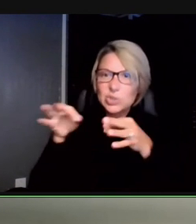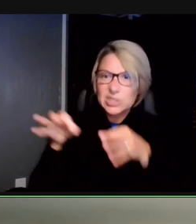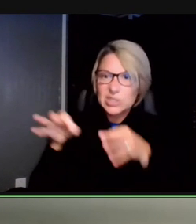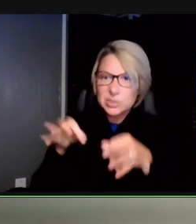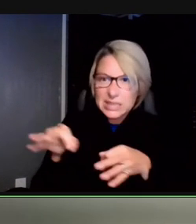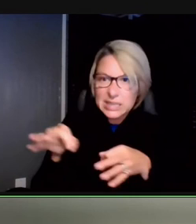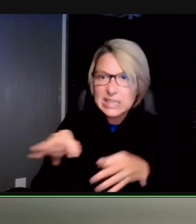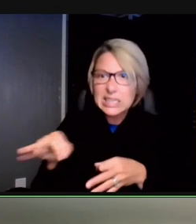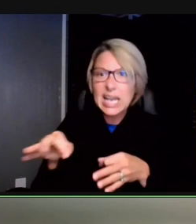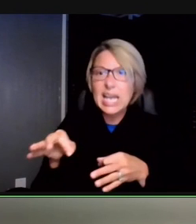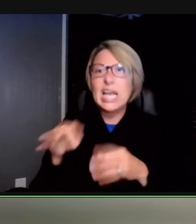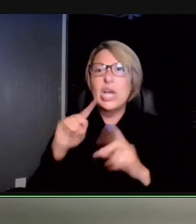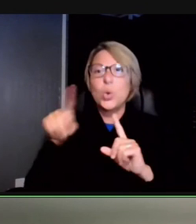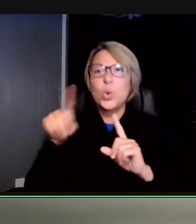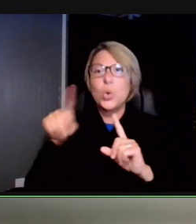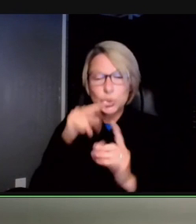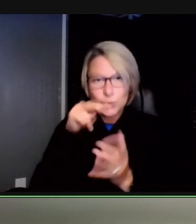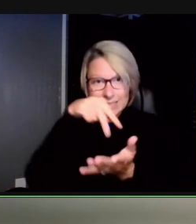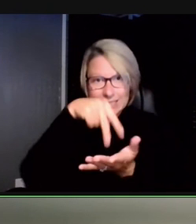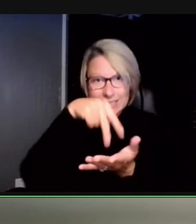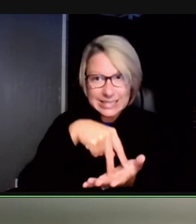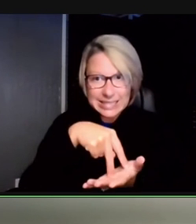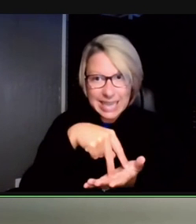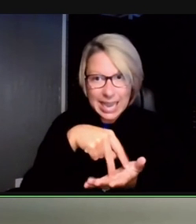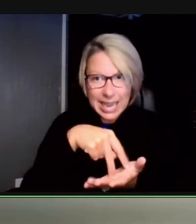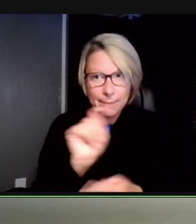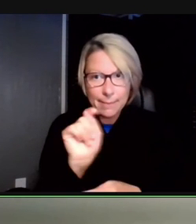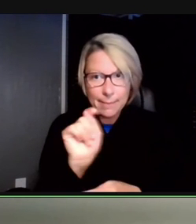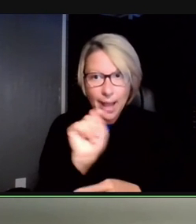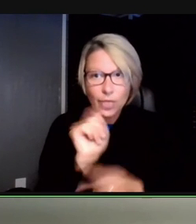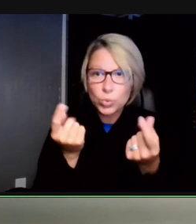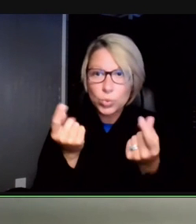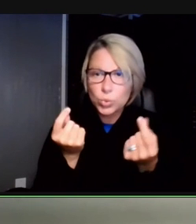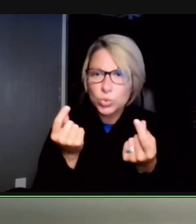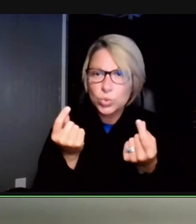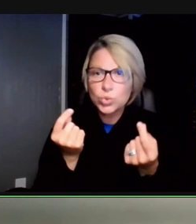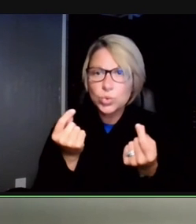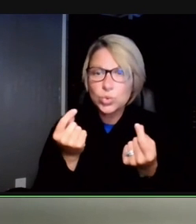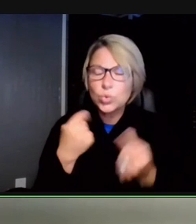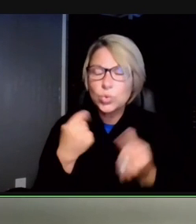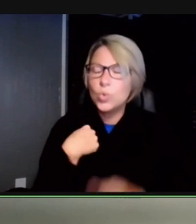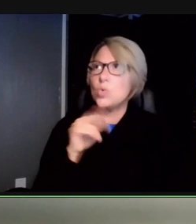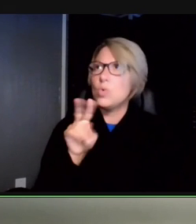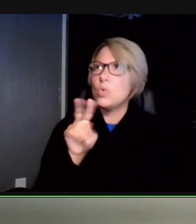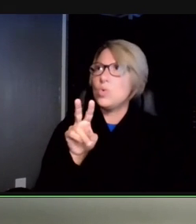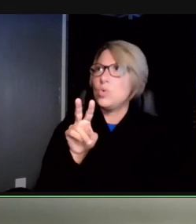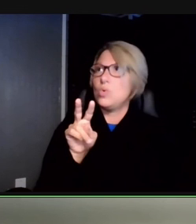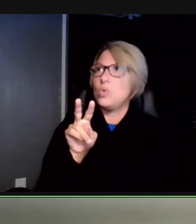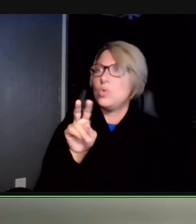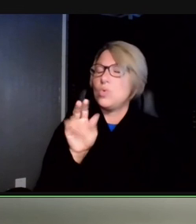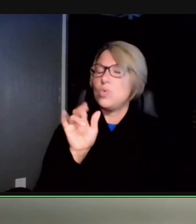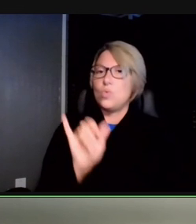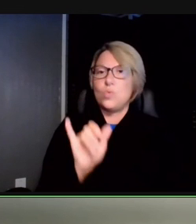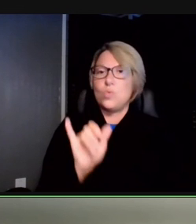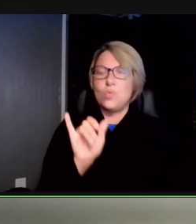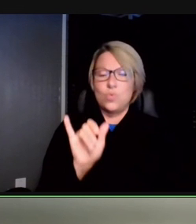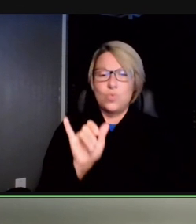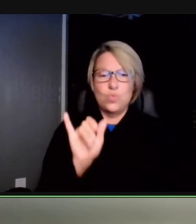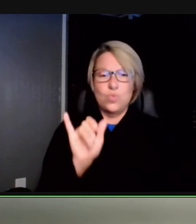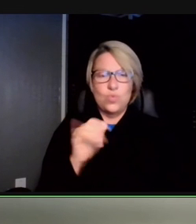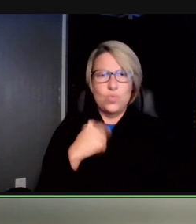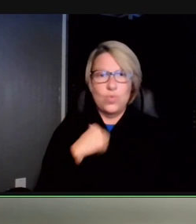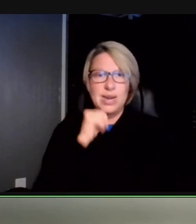how, when you stand at the urinal, this is what you do. And I never really thought about that. And he said, was just teaching